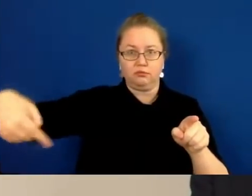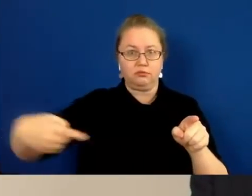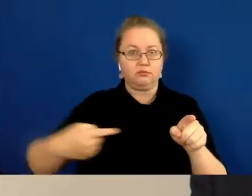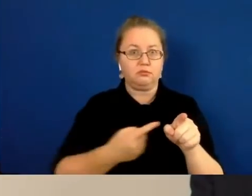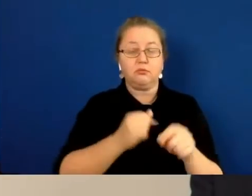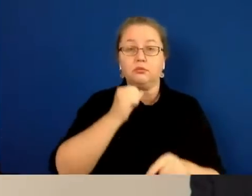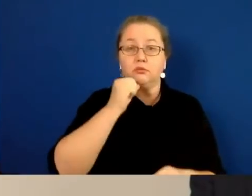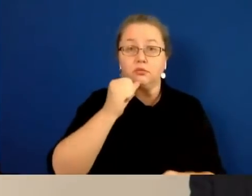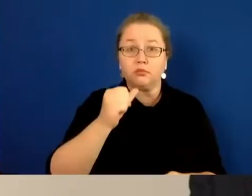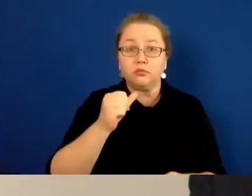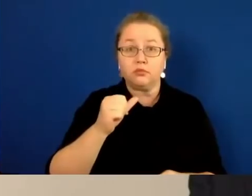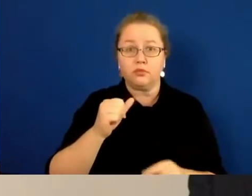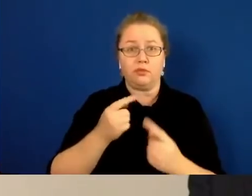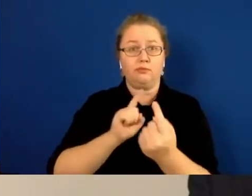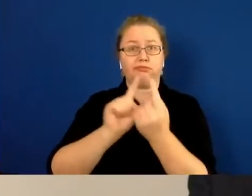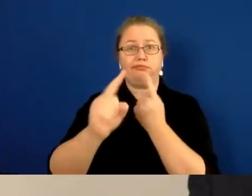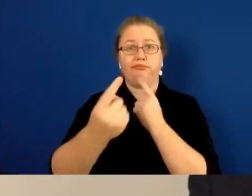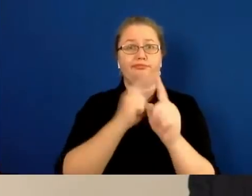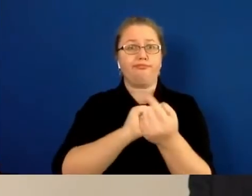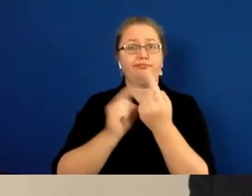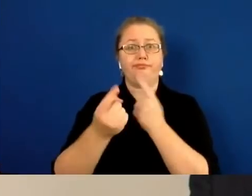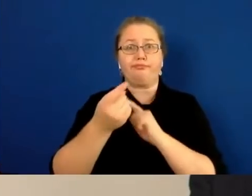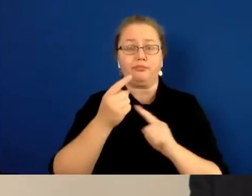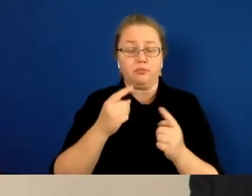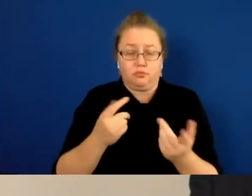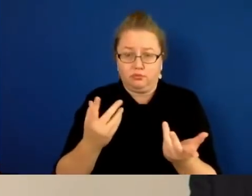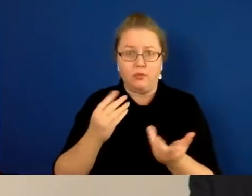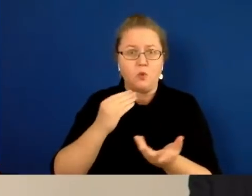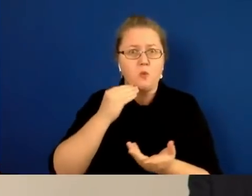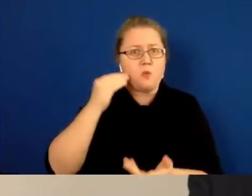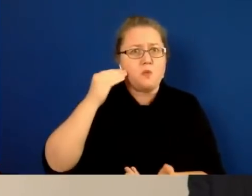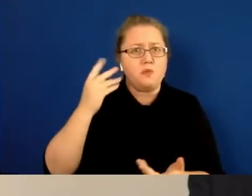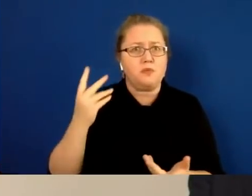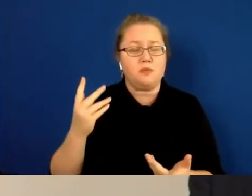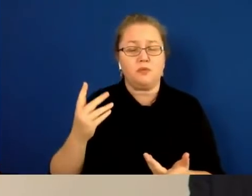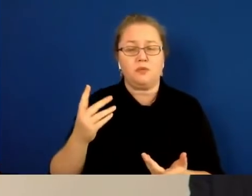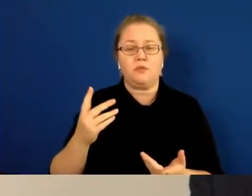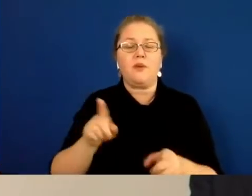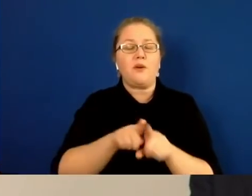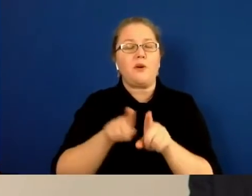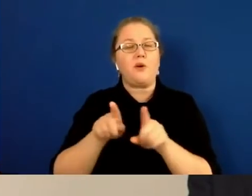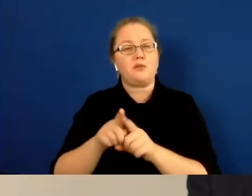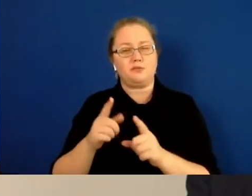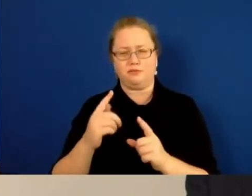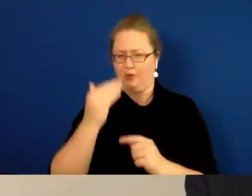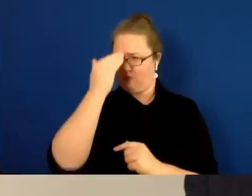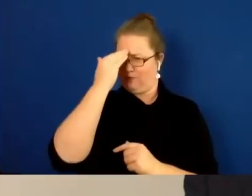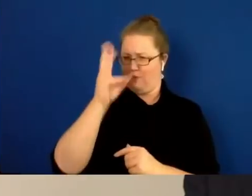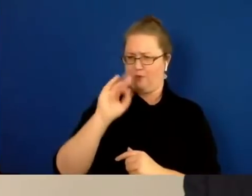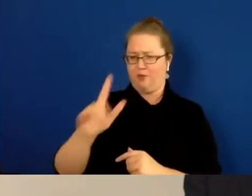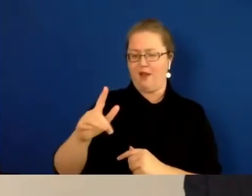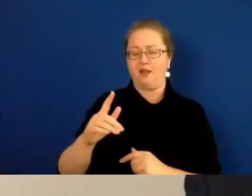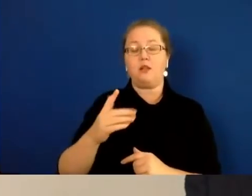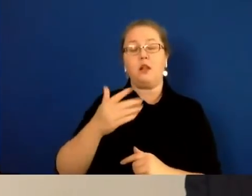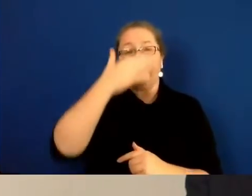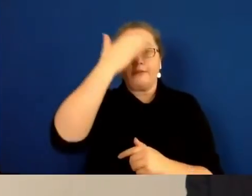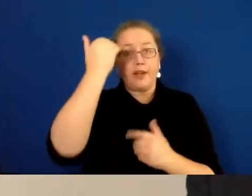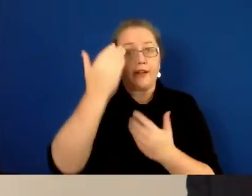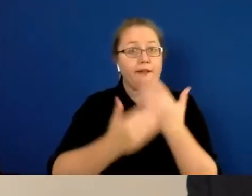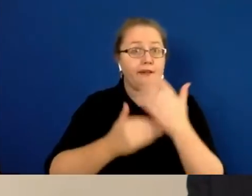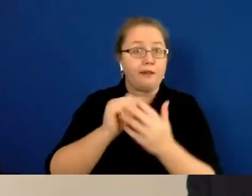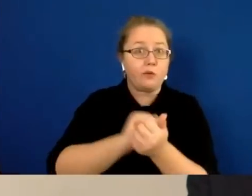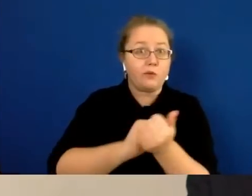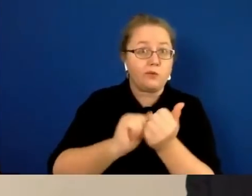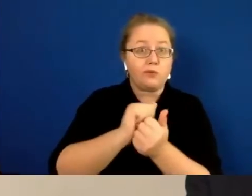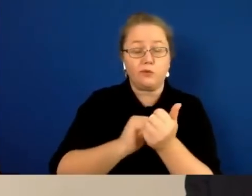have the space for everybody to keep that safe distance that we need right now. Second, our homes don't have those layers of protection